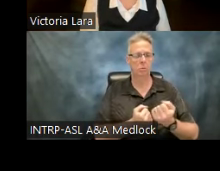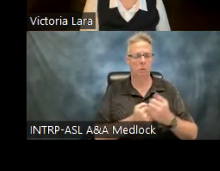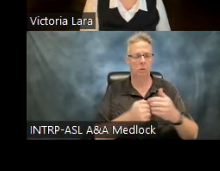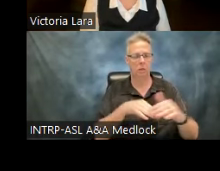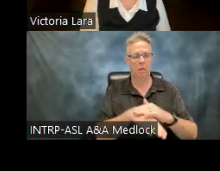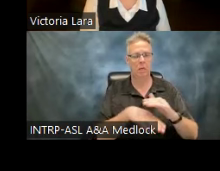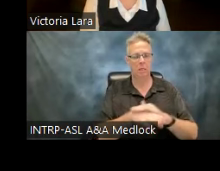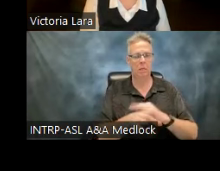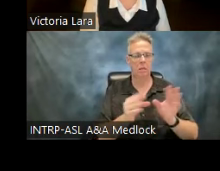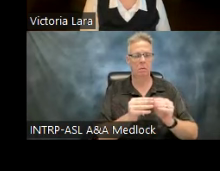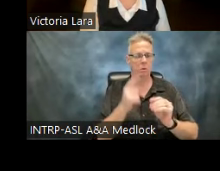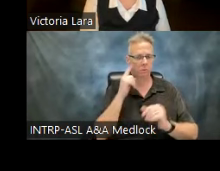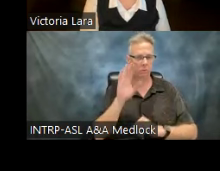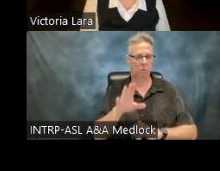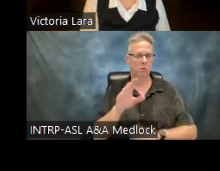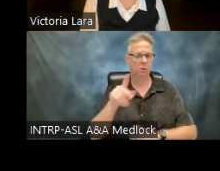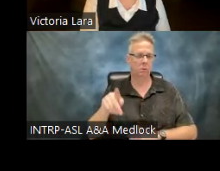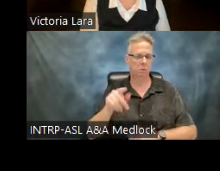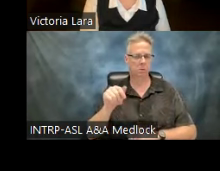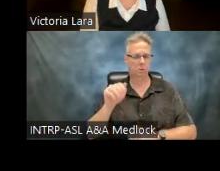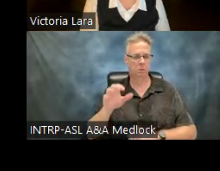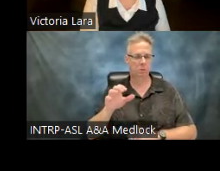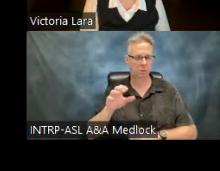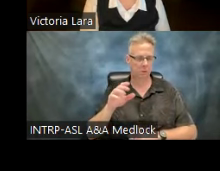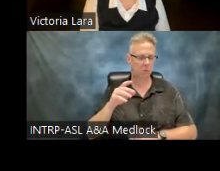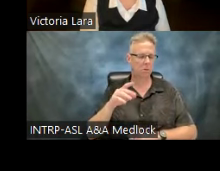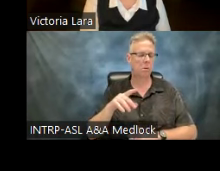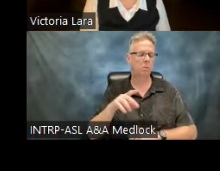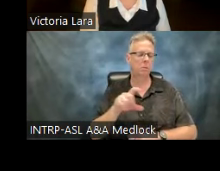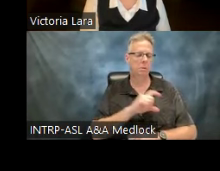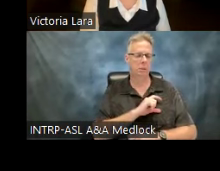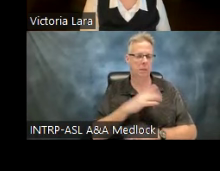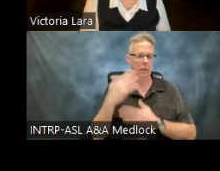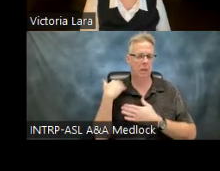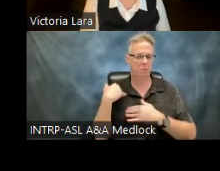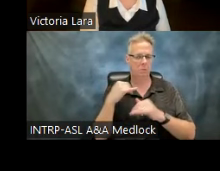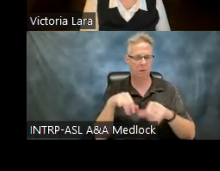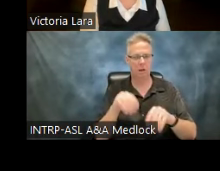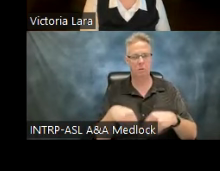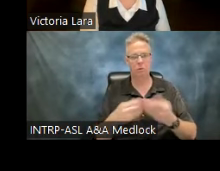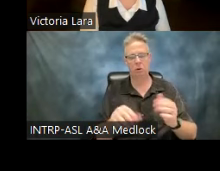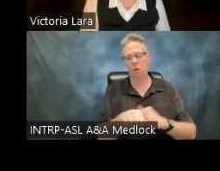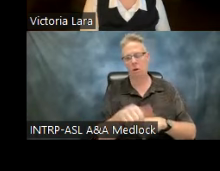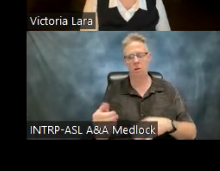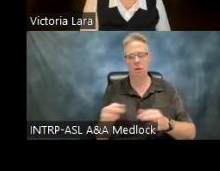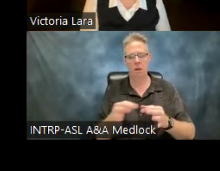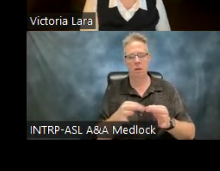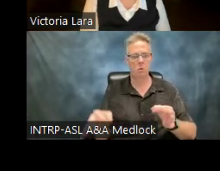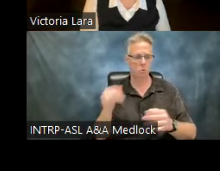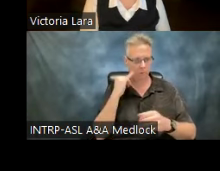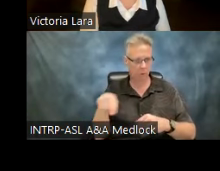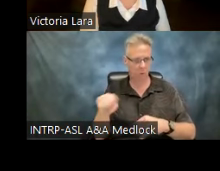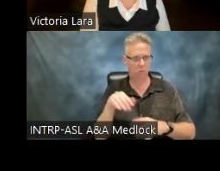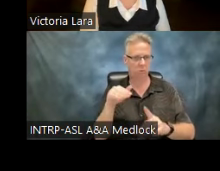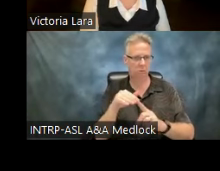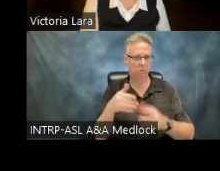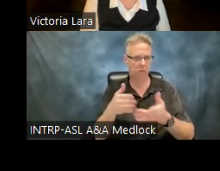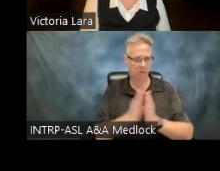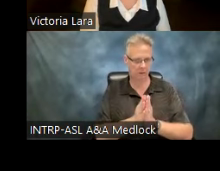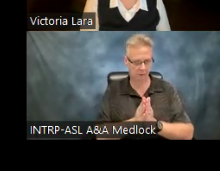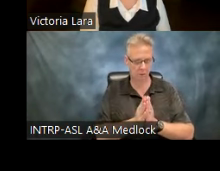the Police Accountability Commission and can provide other language support as well. Please email